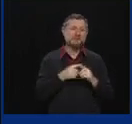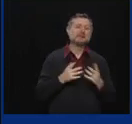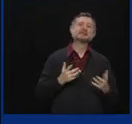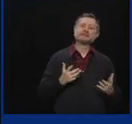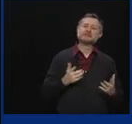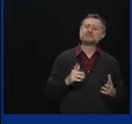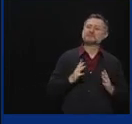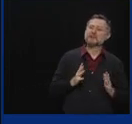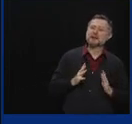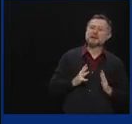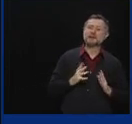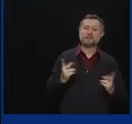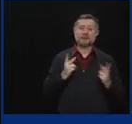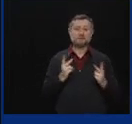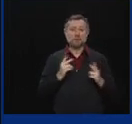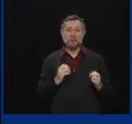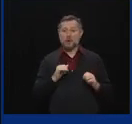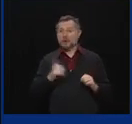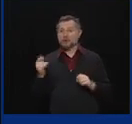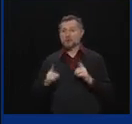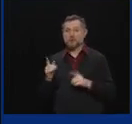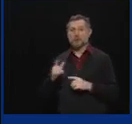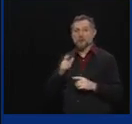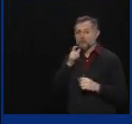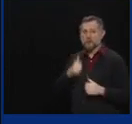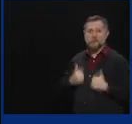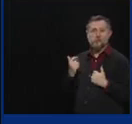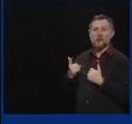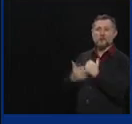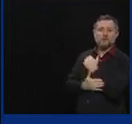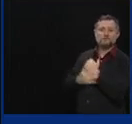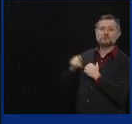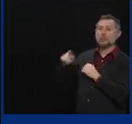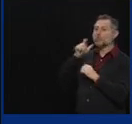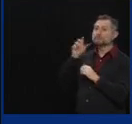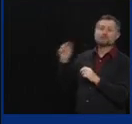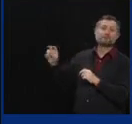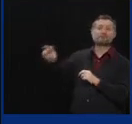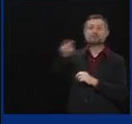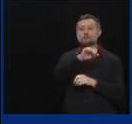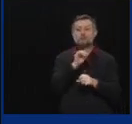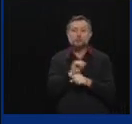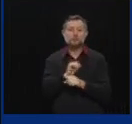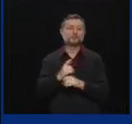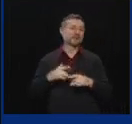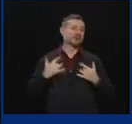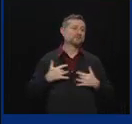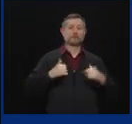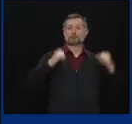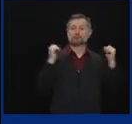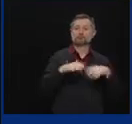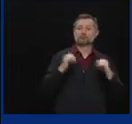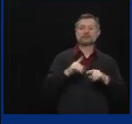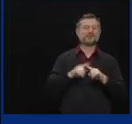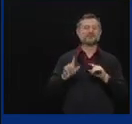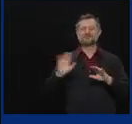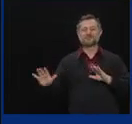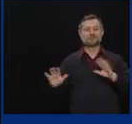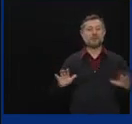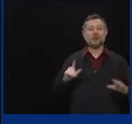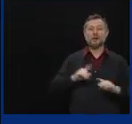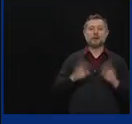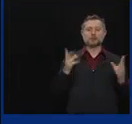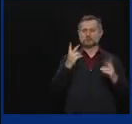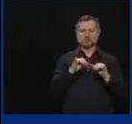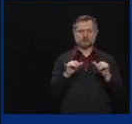heading into a workplace, heading into restaurants, going to events. So there is not a clear metric on this that has been given to us from the CDC.